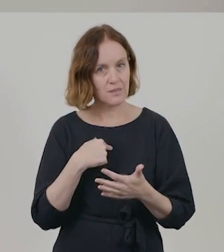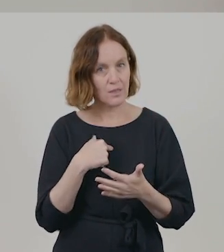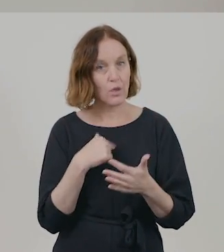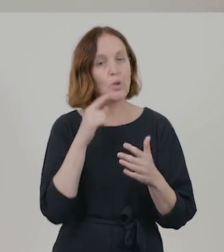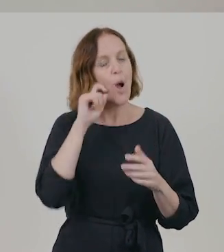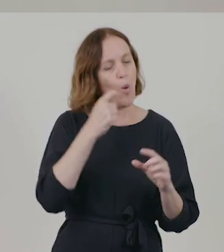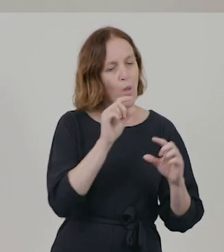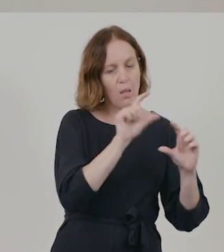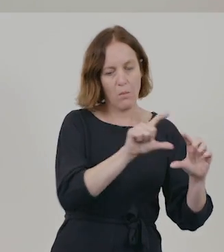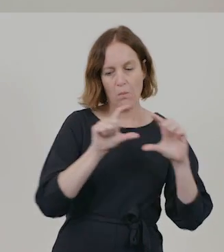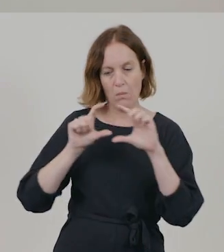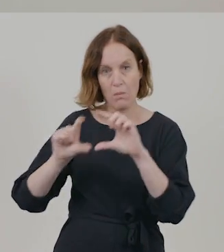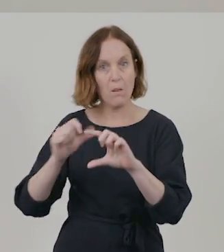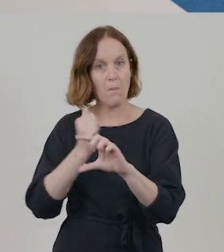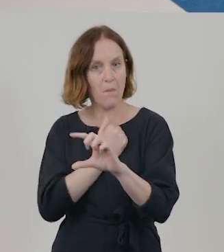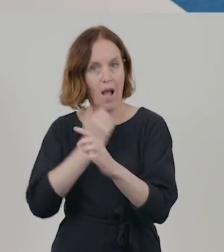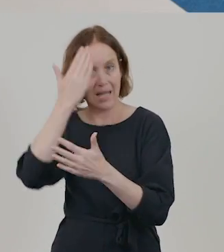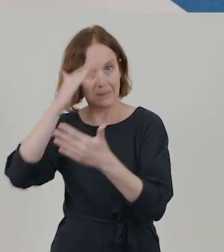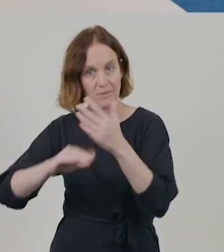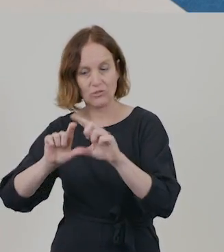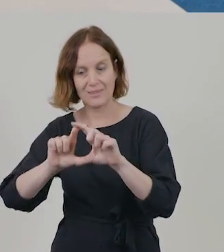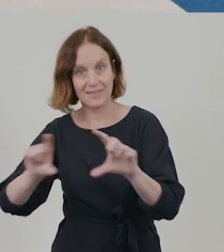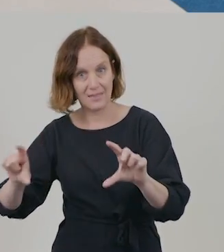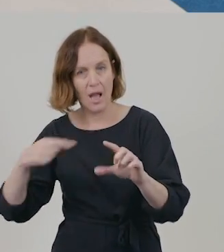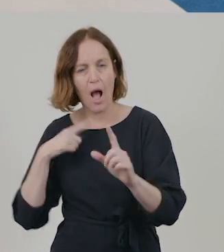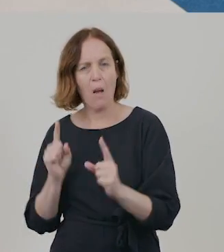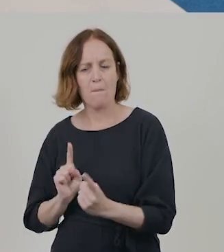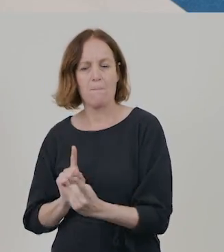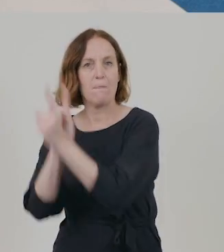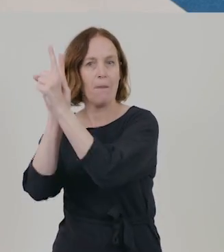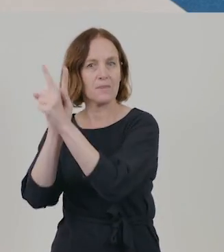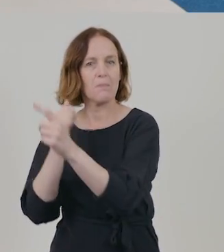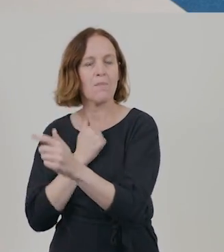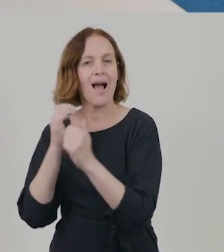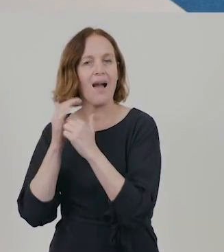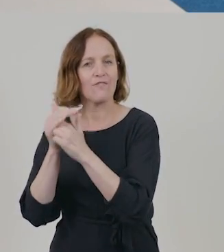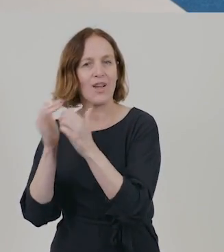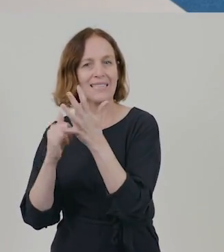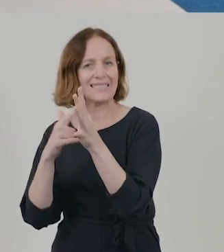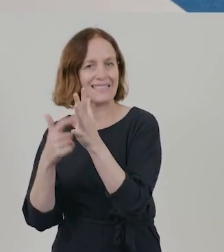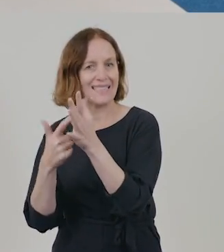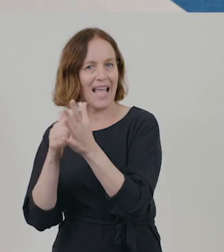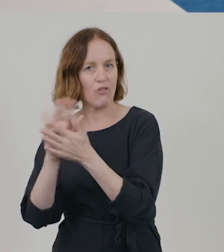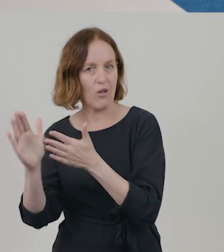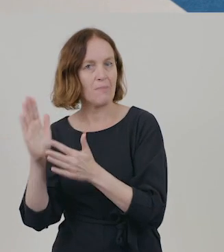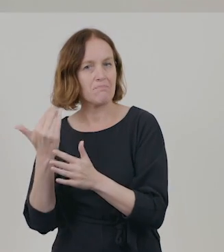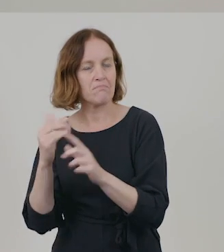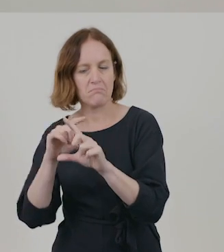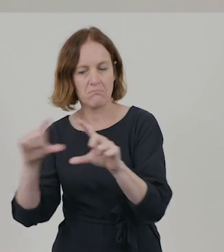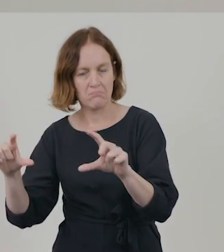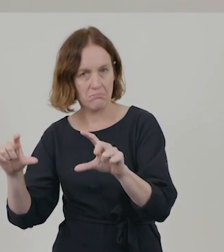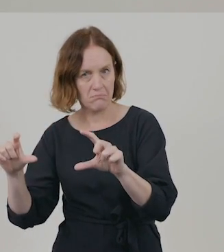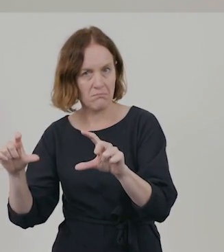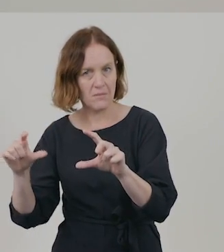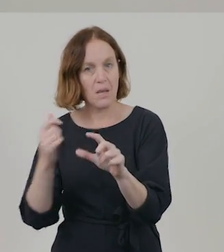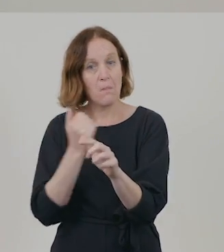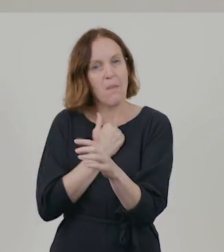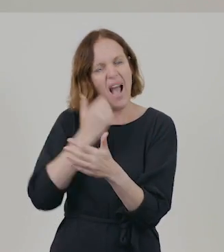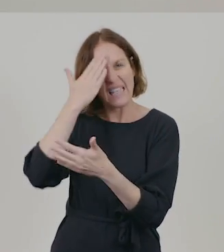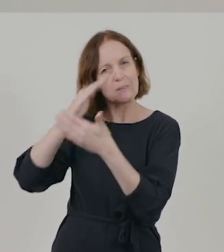On this side, it says events in the story. And on this side, it